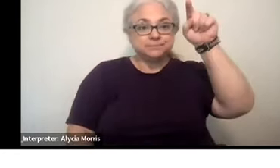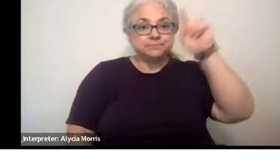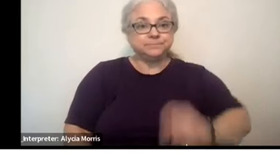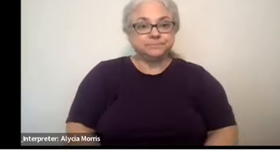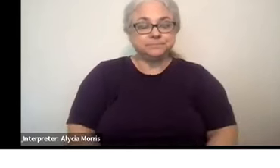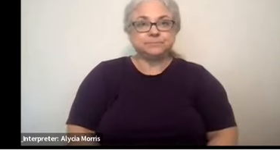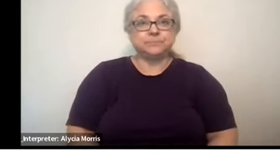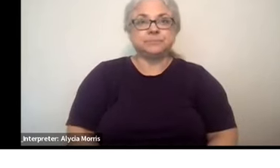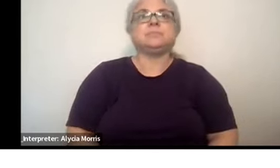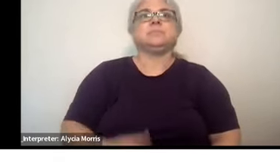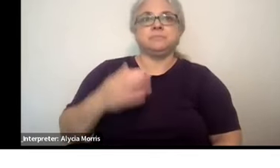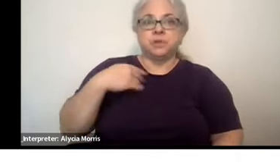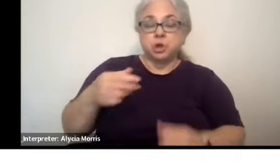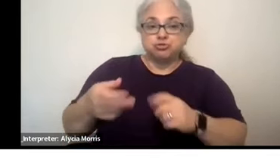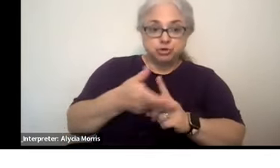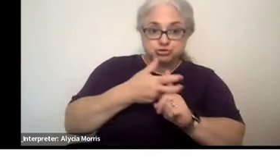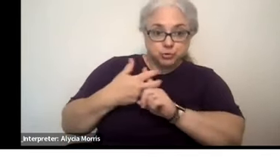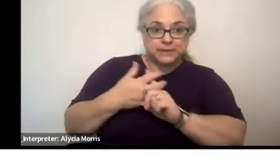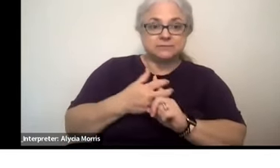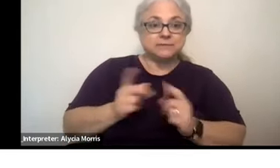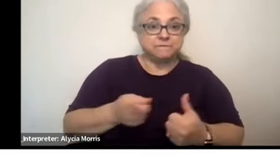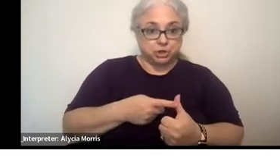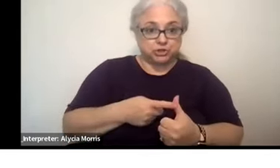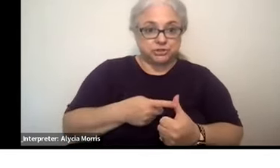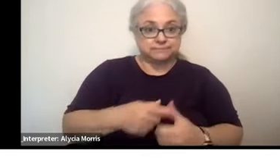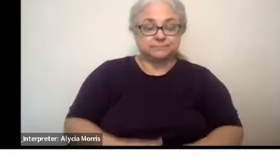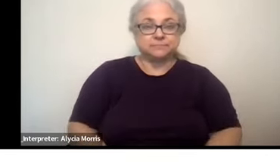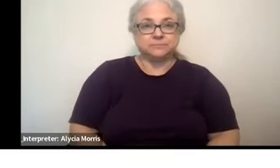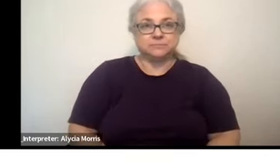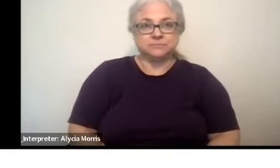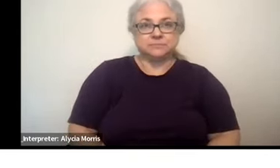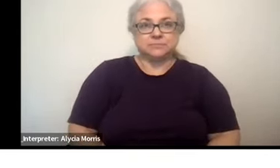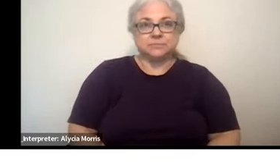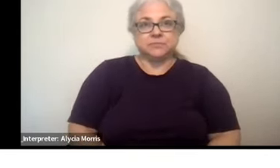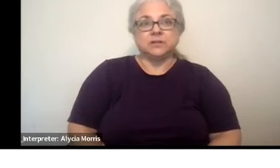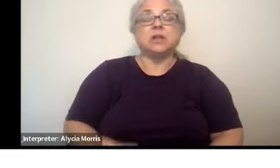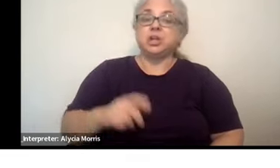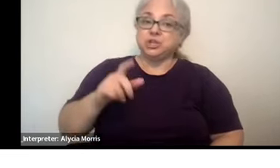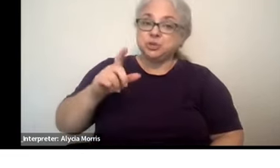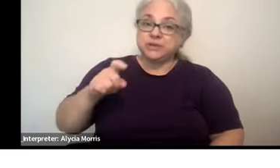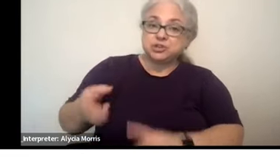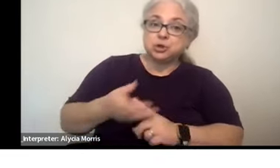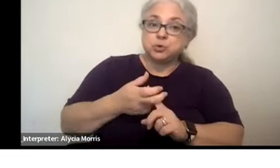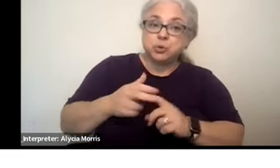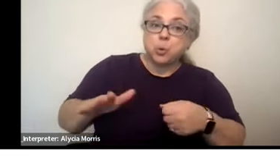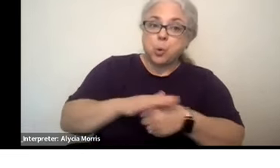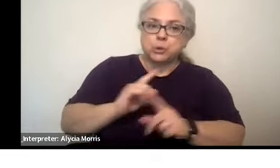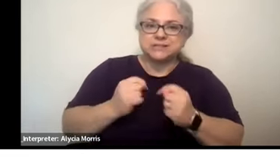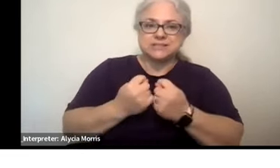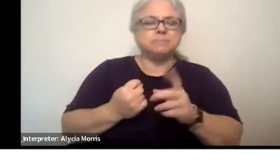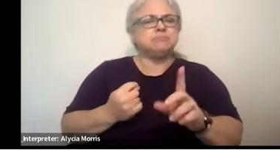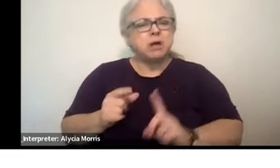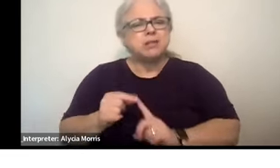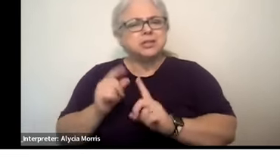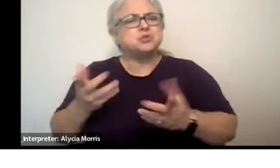we have recruitment first. Initially, you're going to need to recruit the whole team unless you already have an advisory